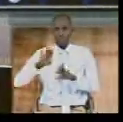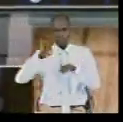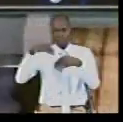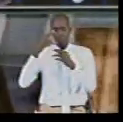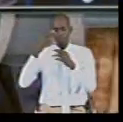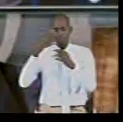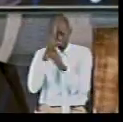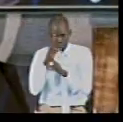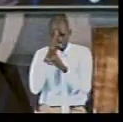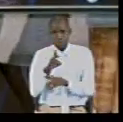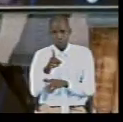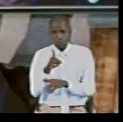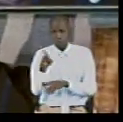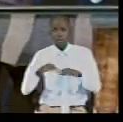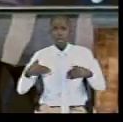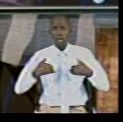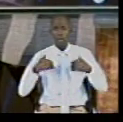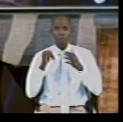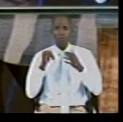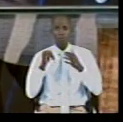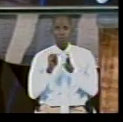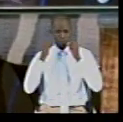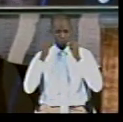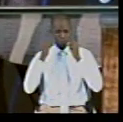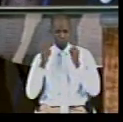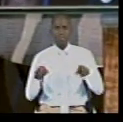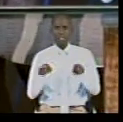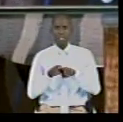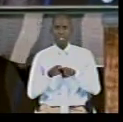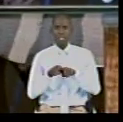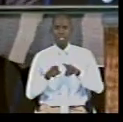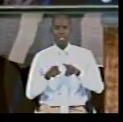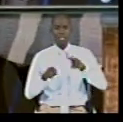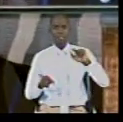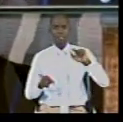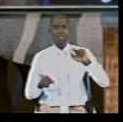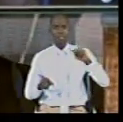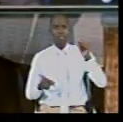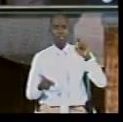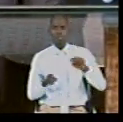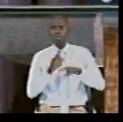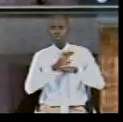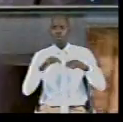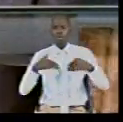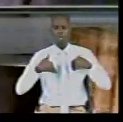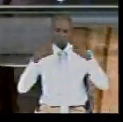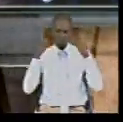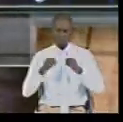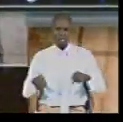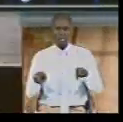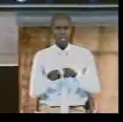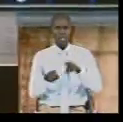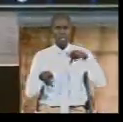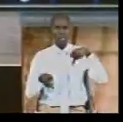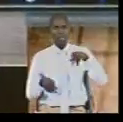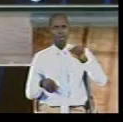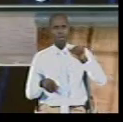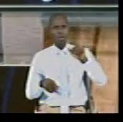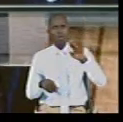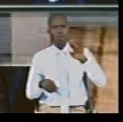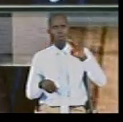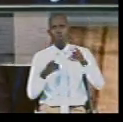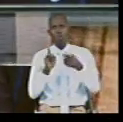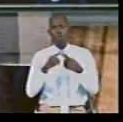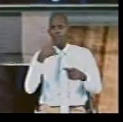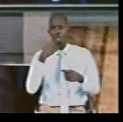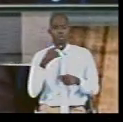have the backbone of Nathan. You do not have the backbone of Paul to say, this is